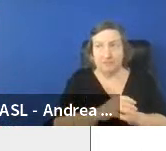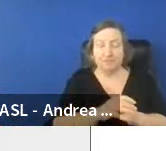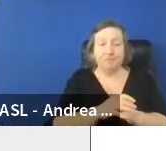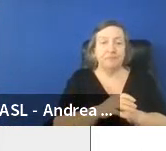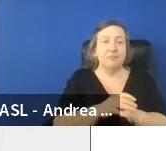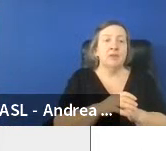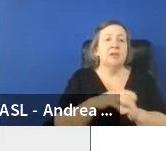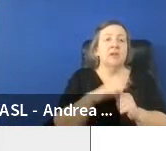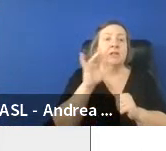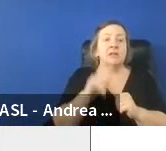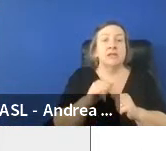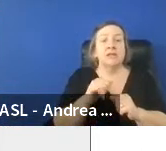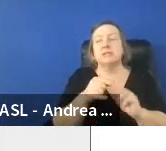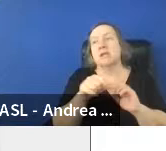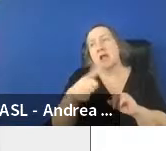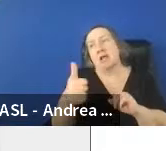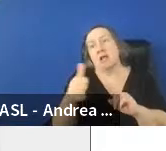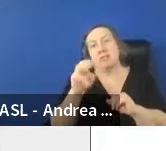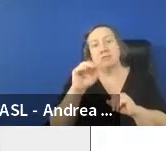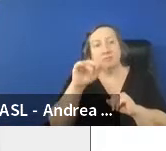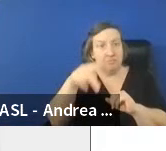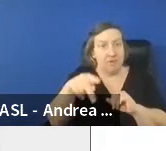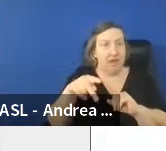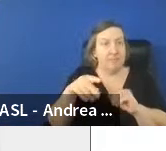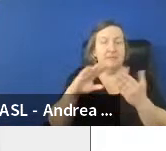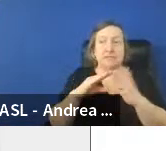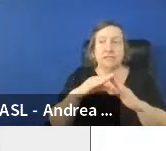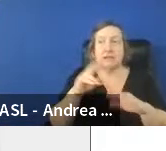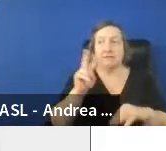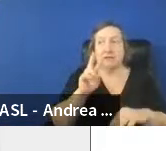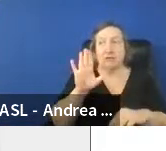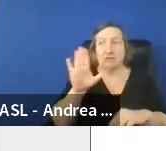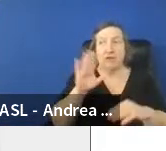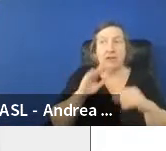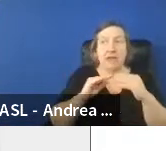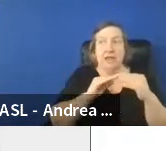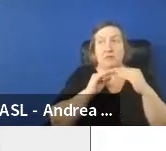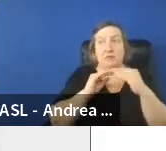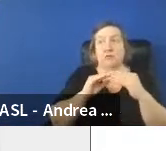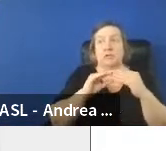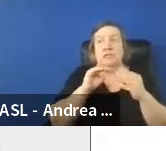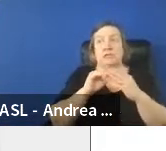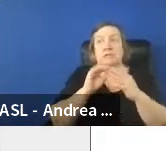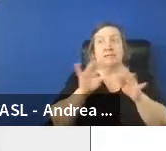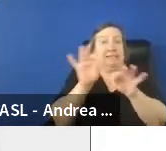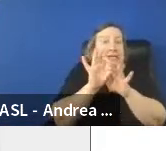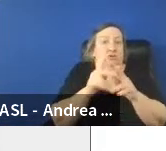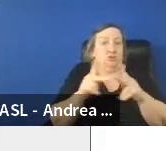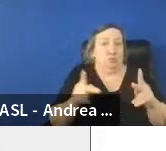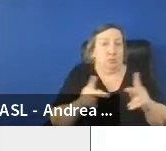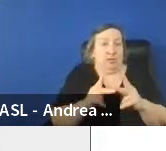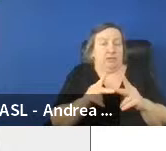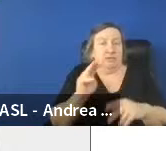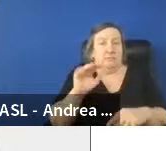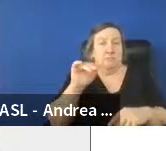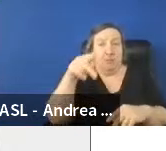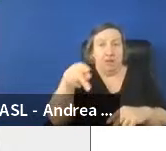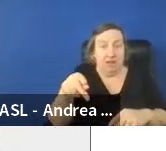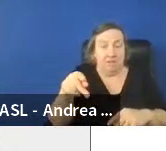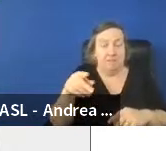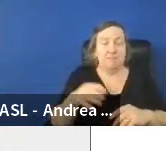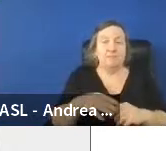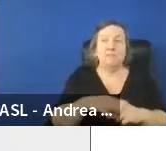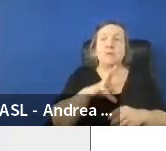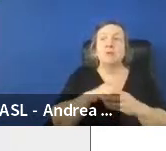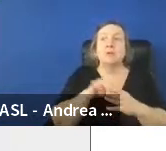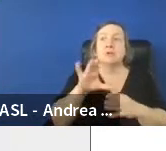Sharing here another map that's the City of Vancouver's Equity and Essential Places map. It also includes